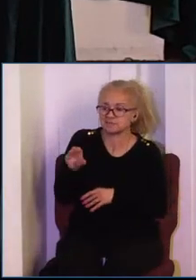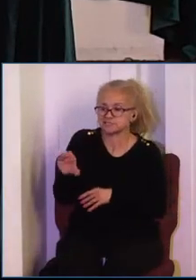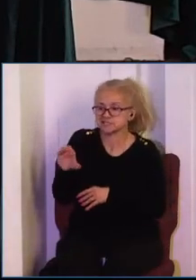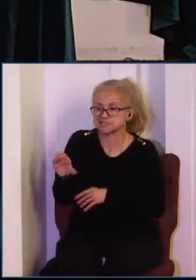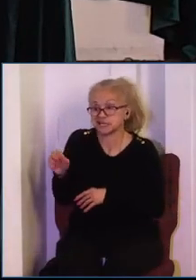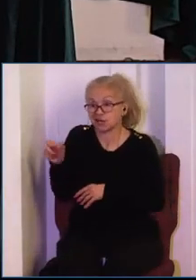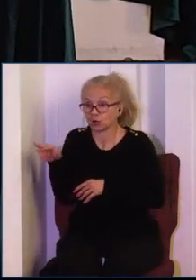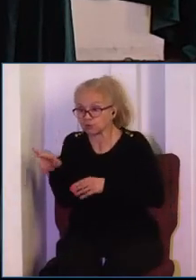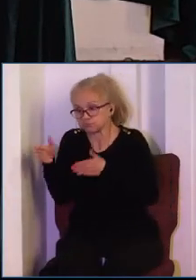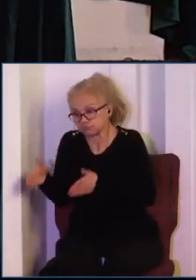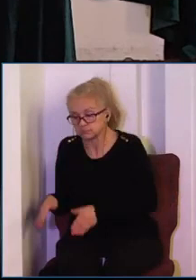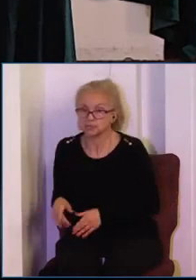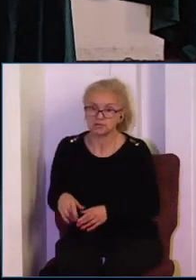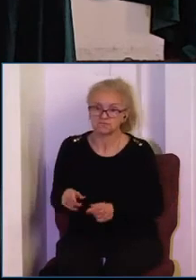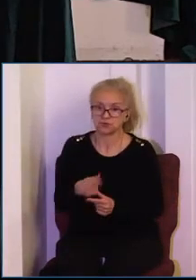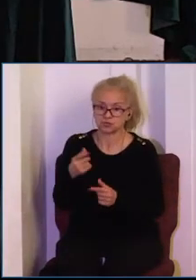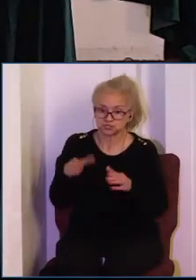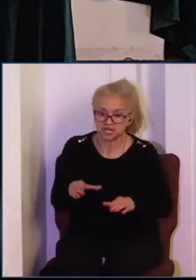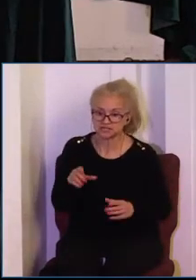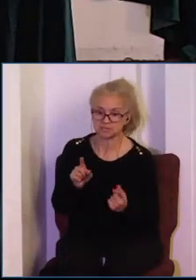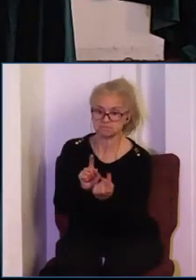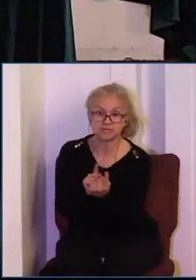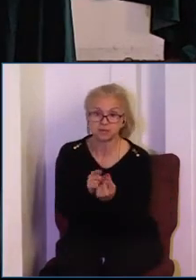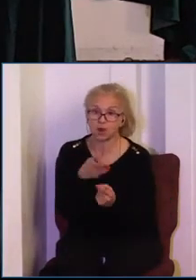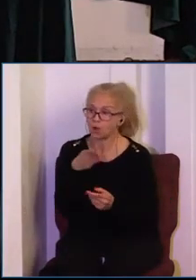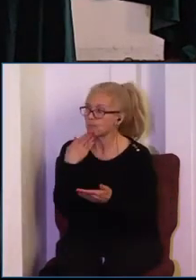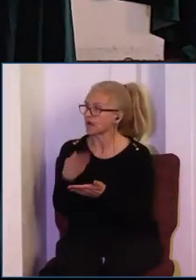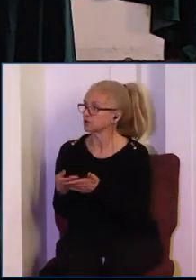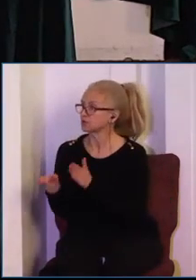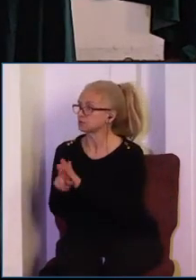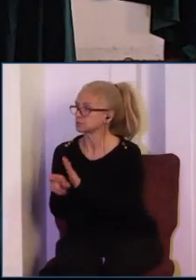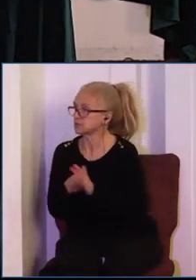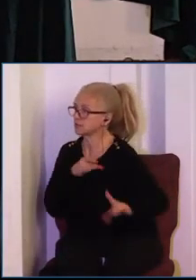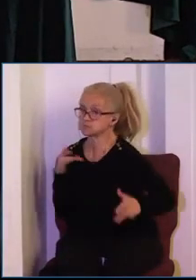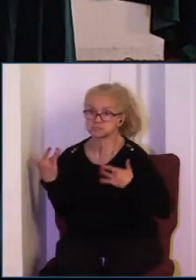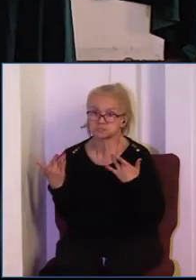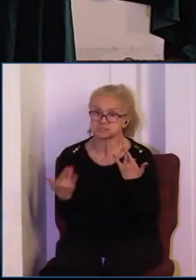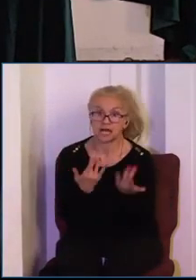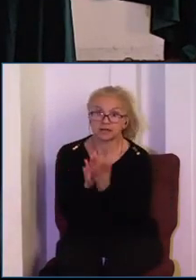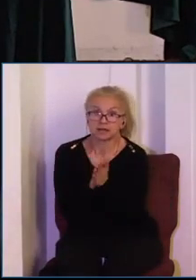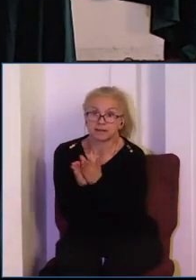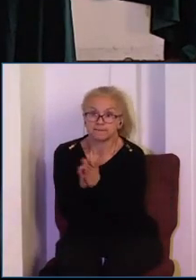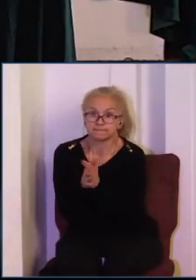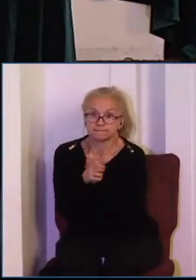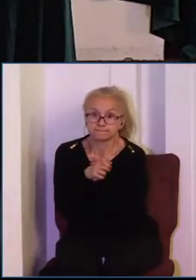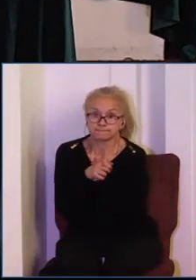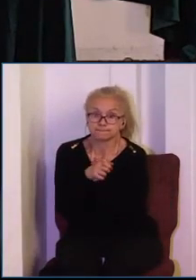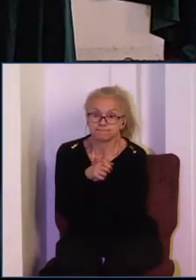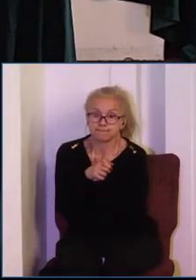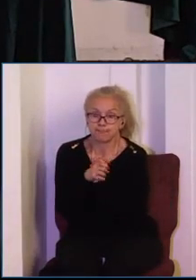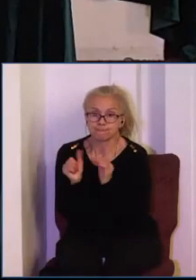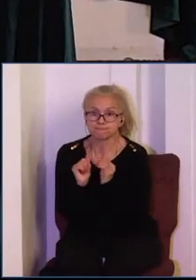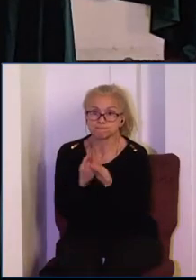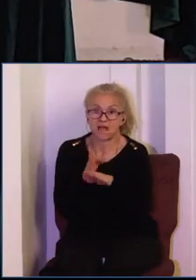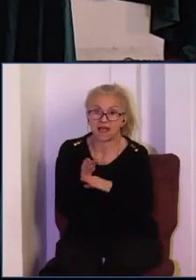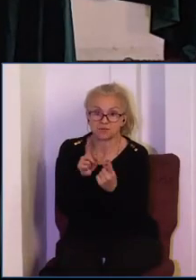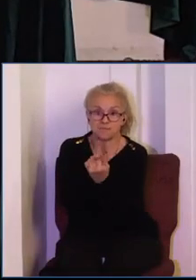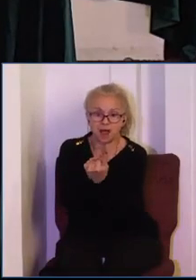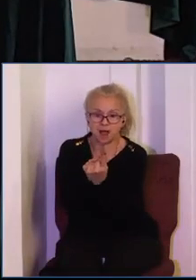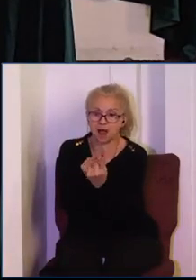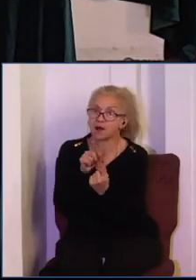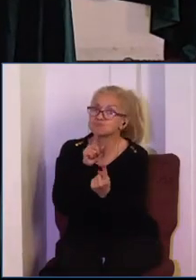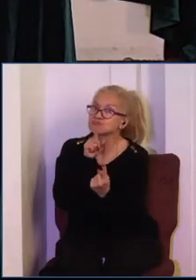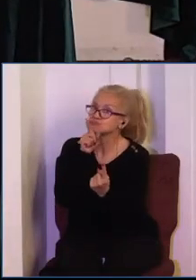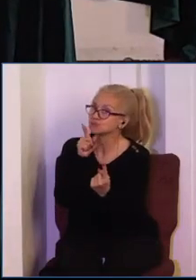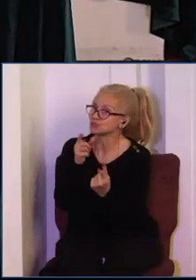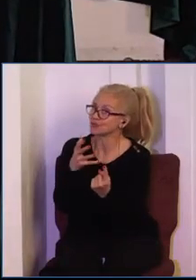The first chance I got to meet him, oh my goodness, I was so excited. And afterwards, I really